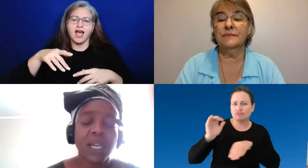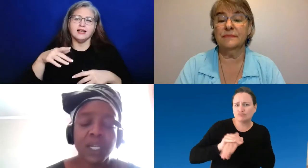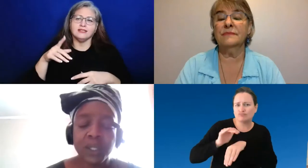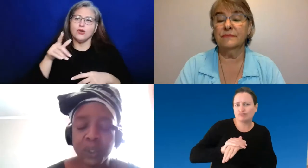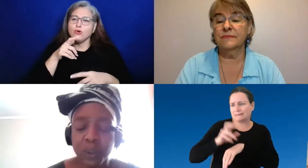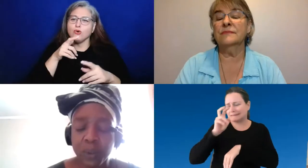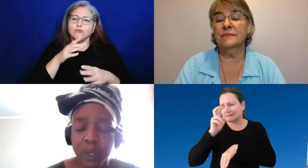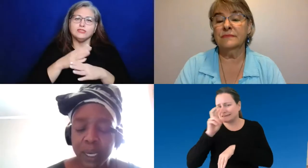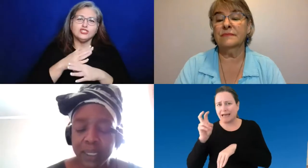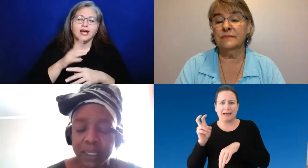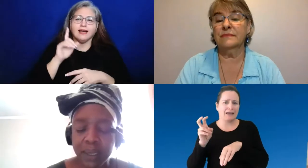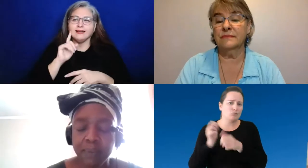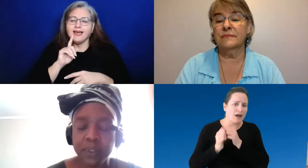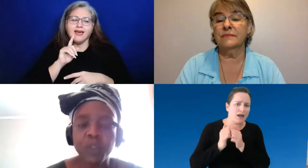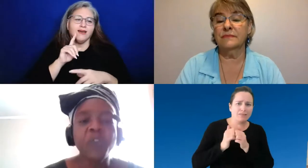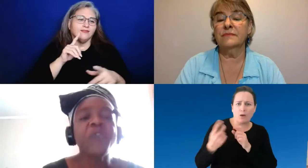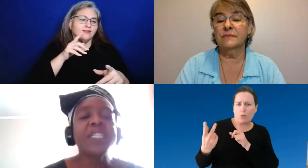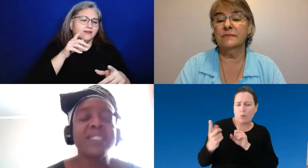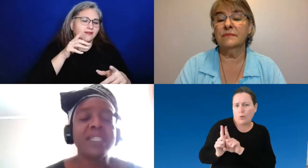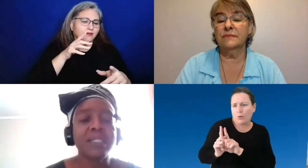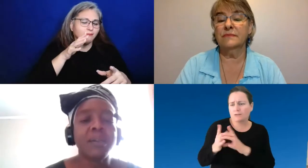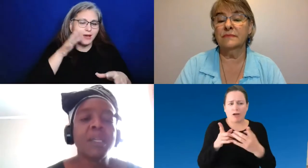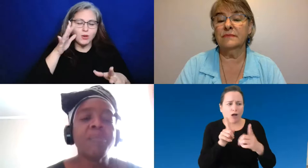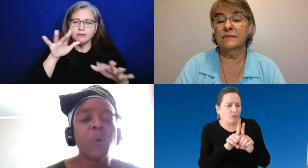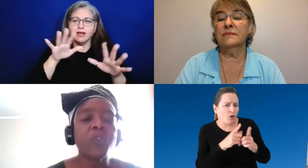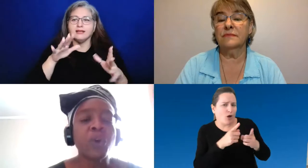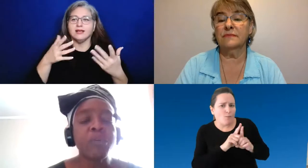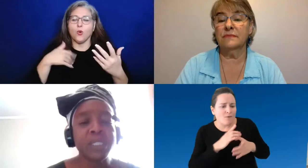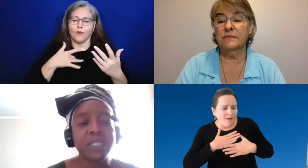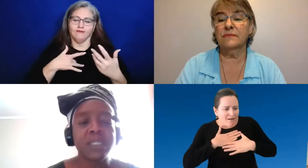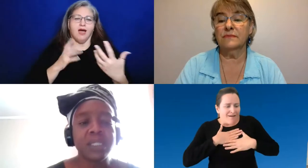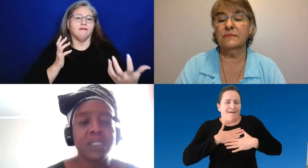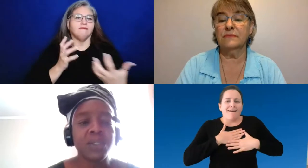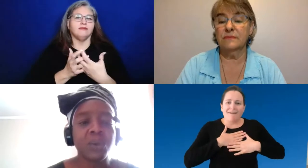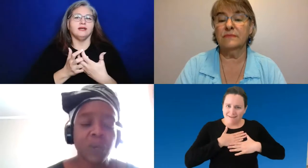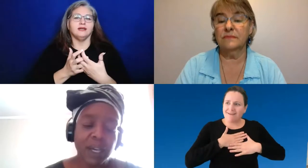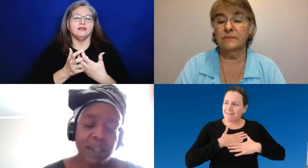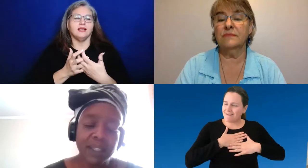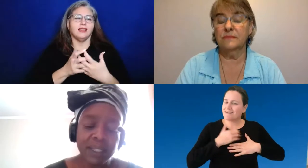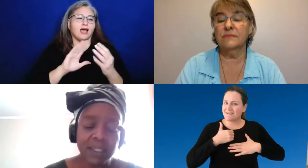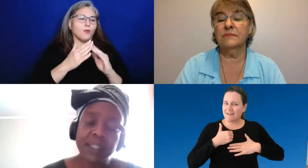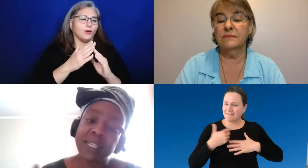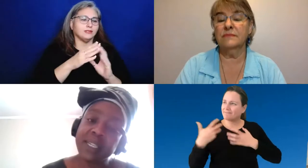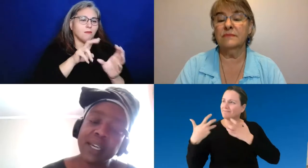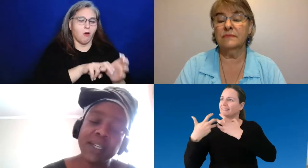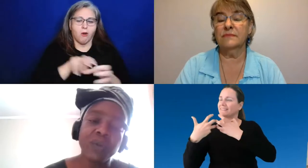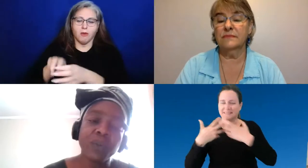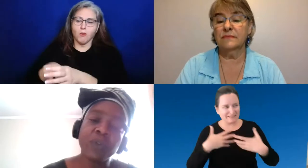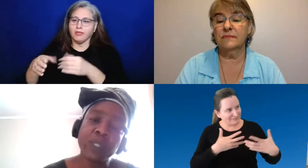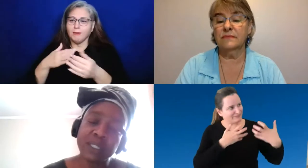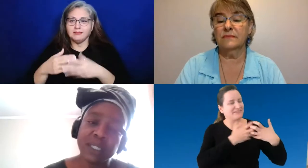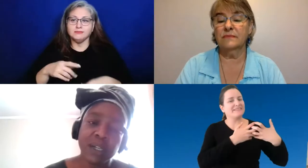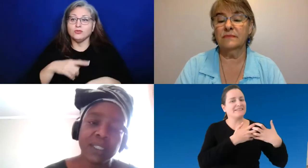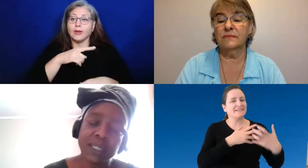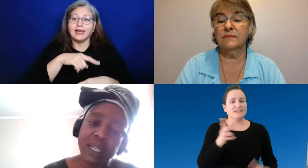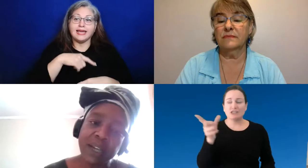sisters and deaf hood brothers, and you fit in both communities, the hearing